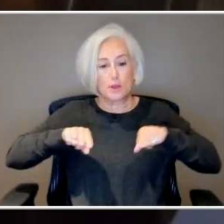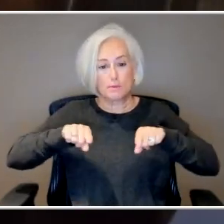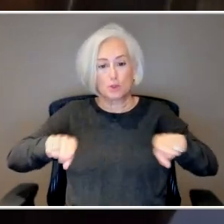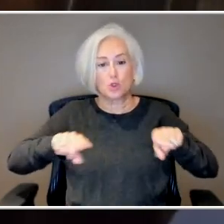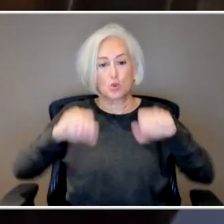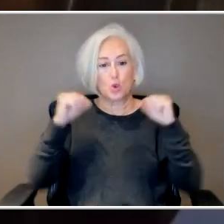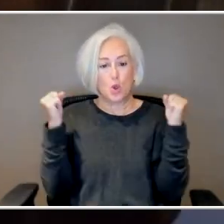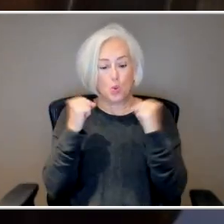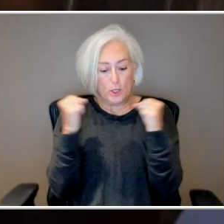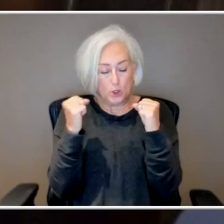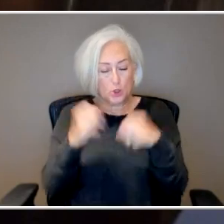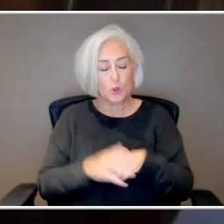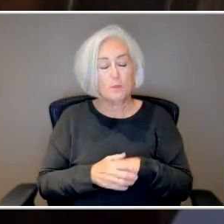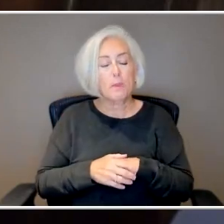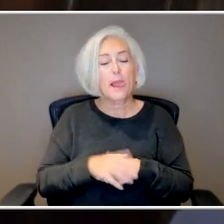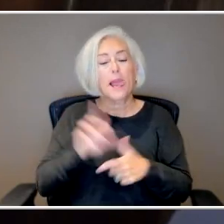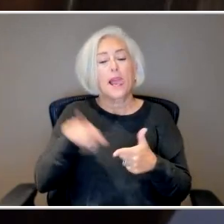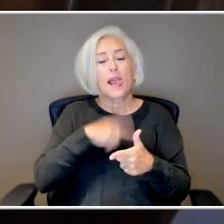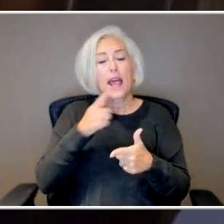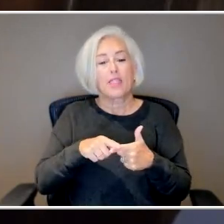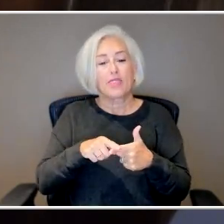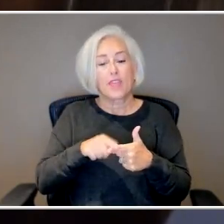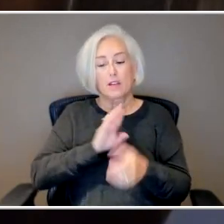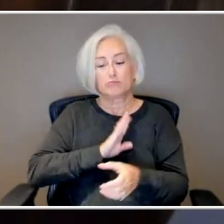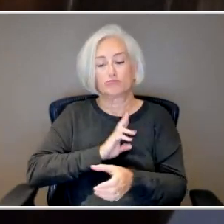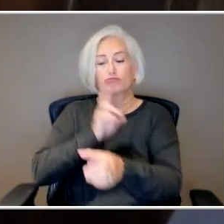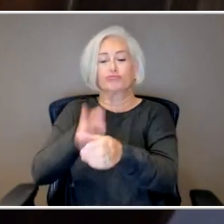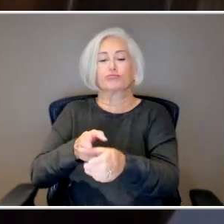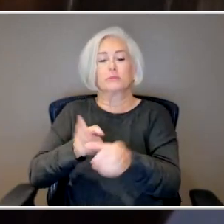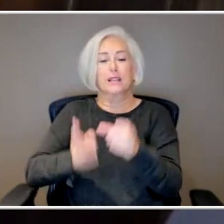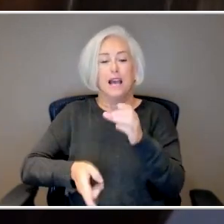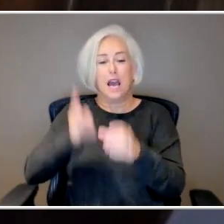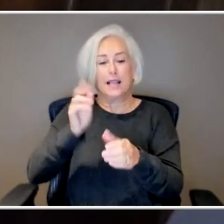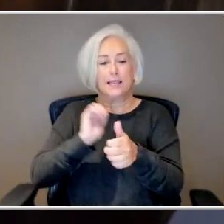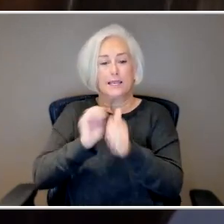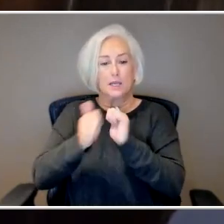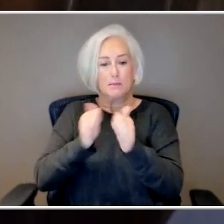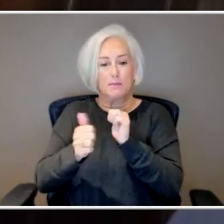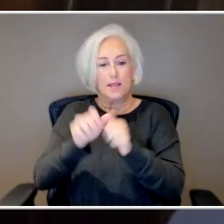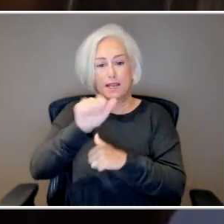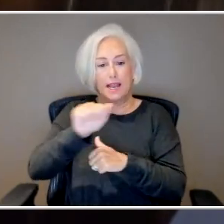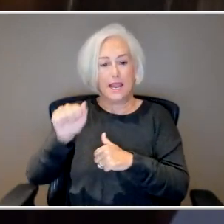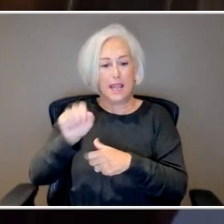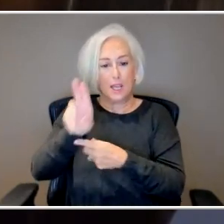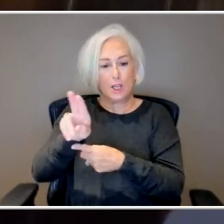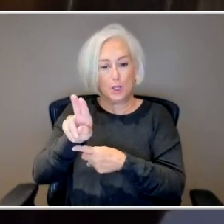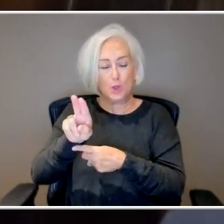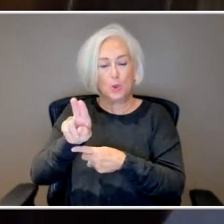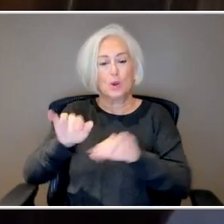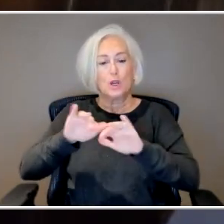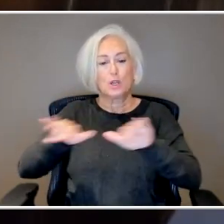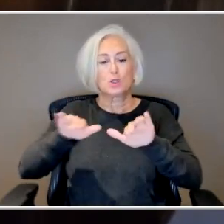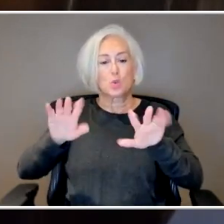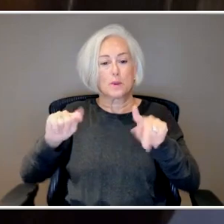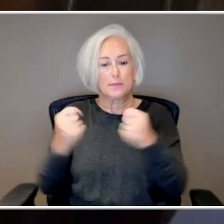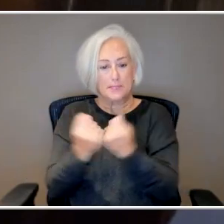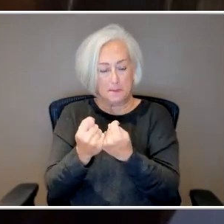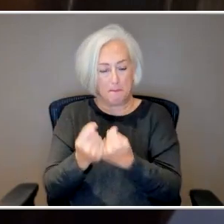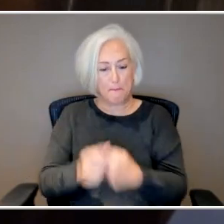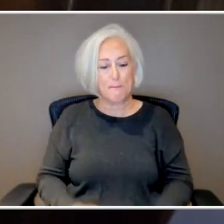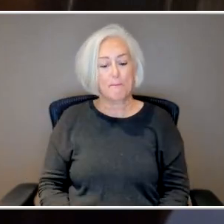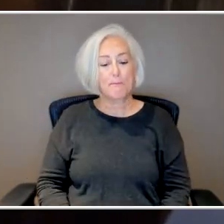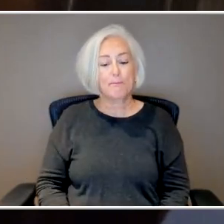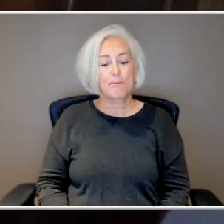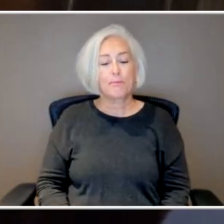got into a very highly competitive AAU swim team at the time, and we